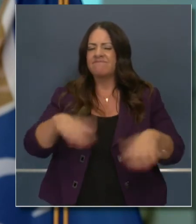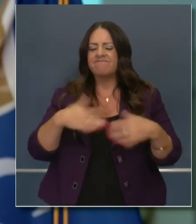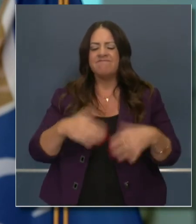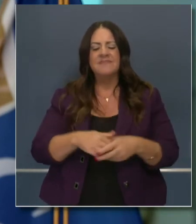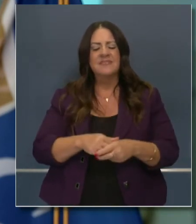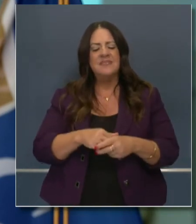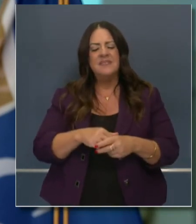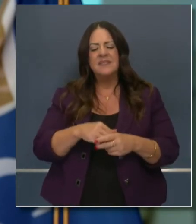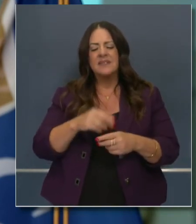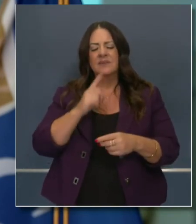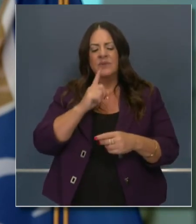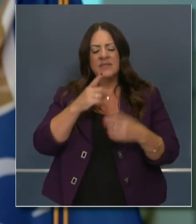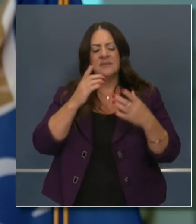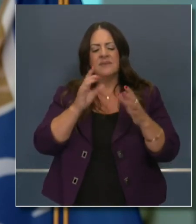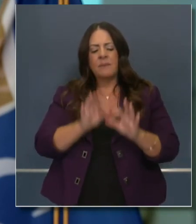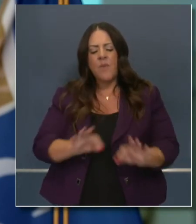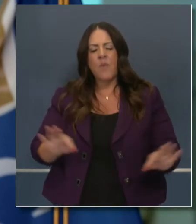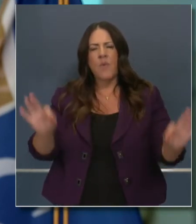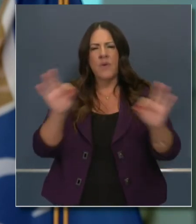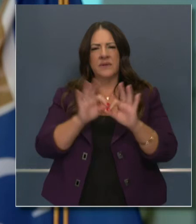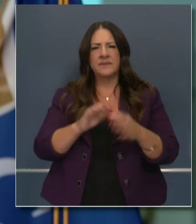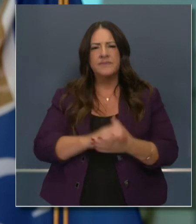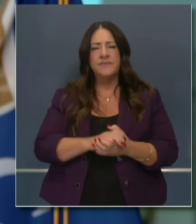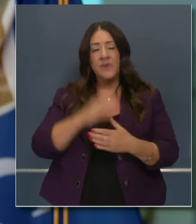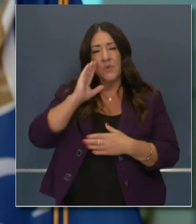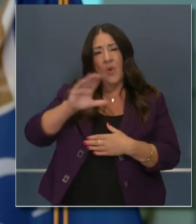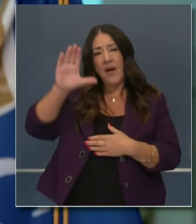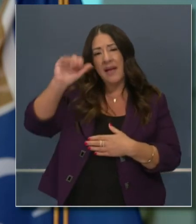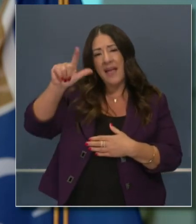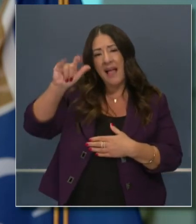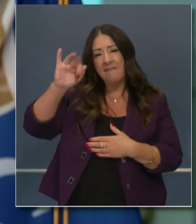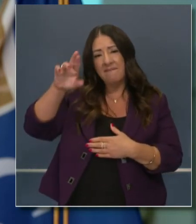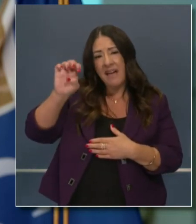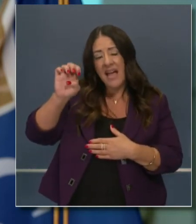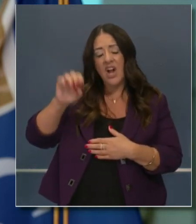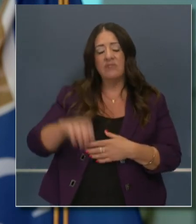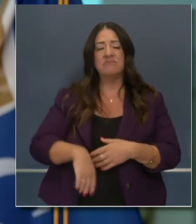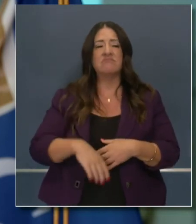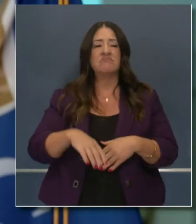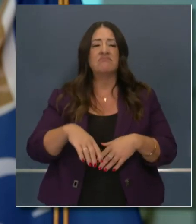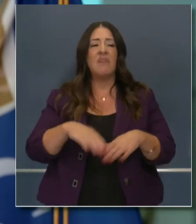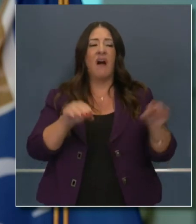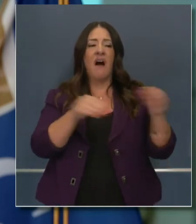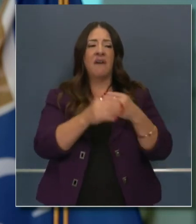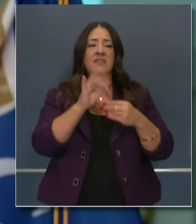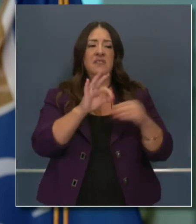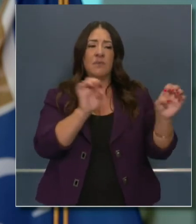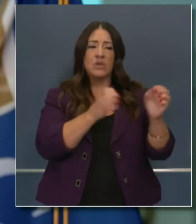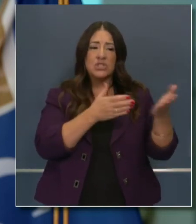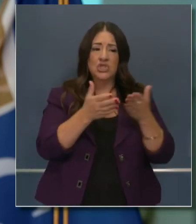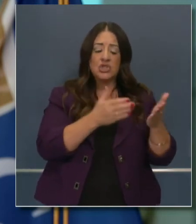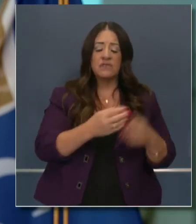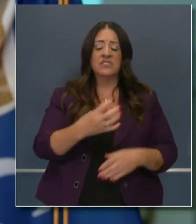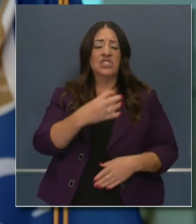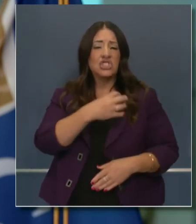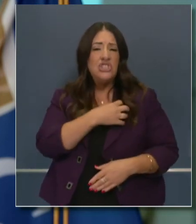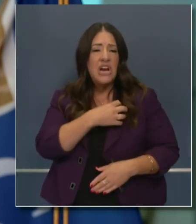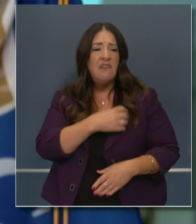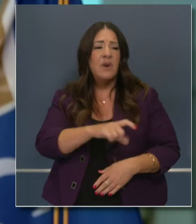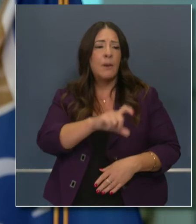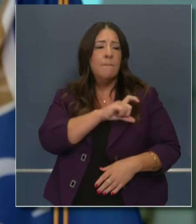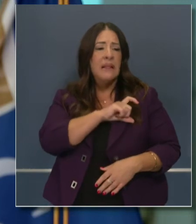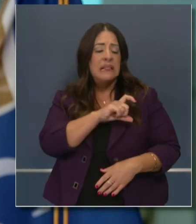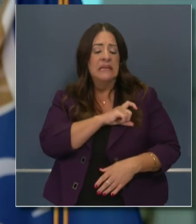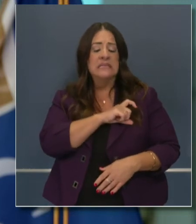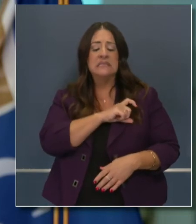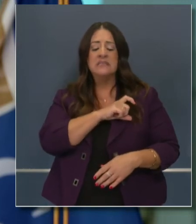this final point, and that is when CAL FIRE, Office of Emergency Service, the respective agencies, be it sheriffs, police